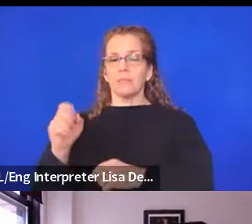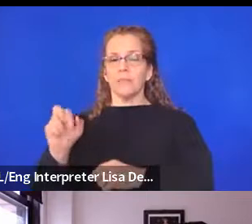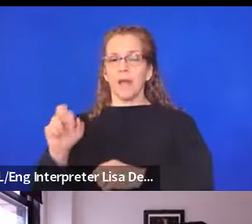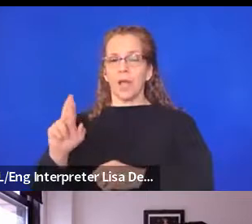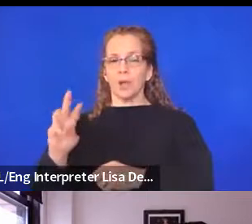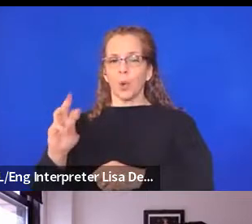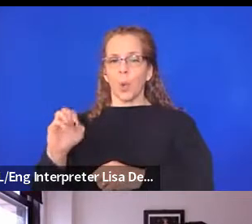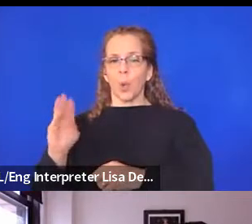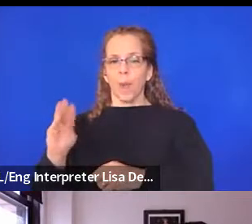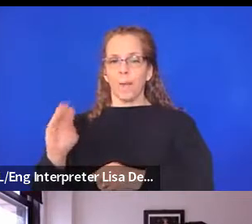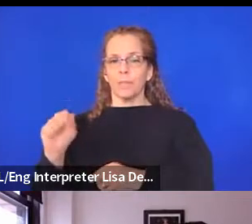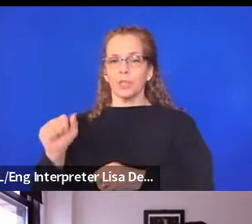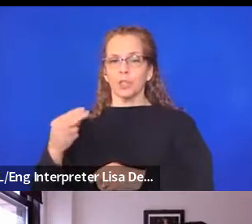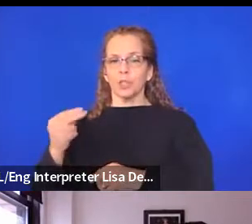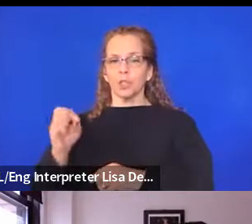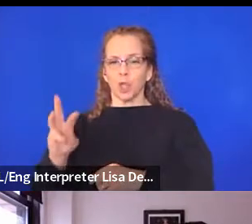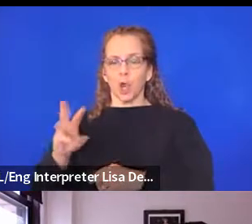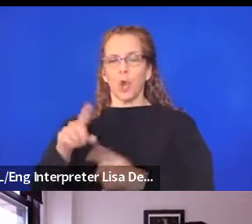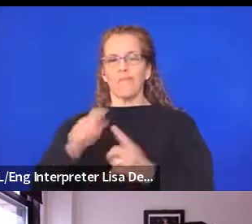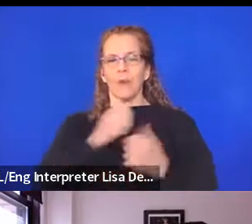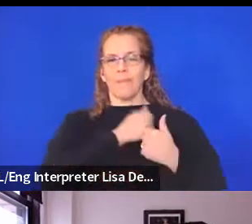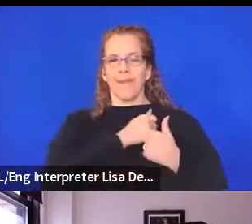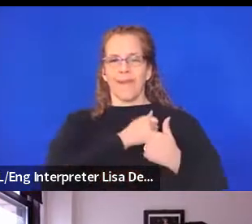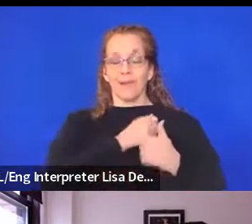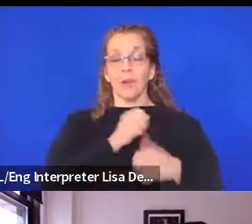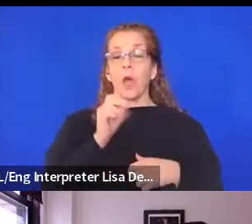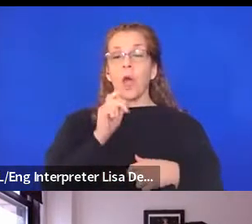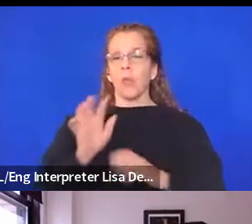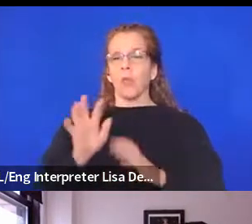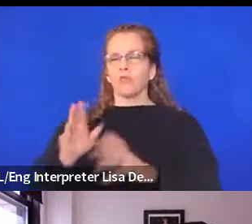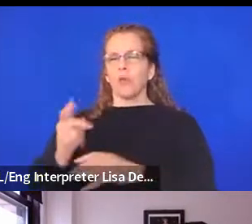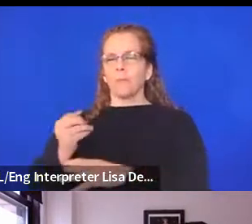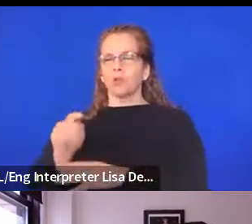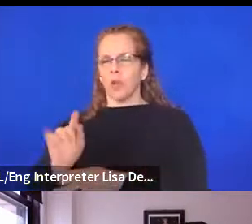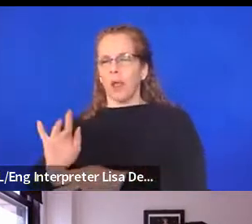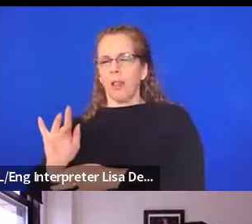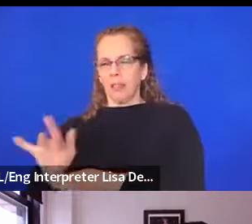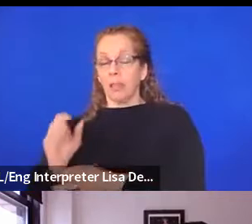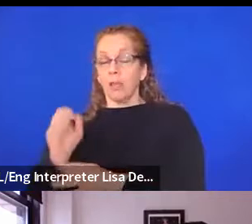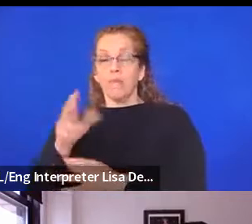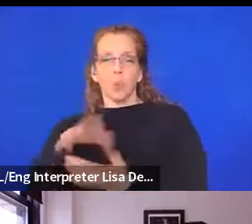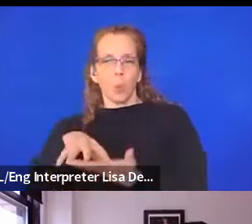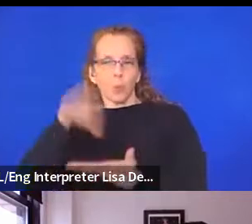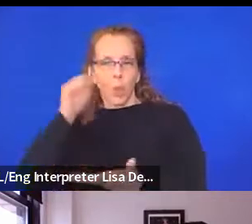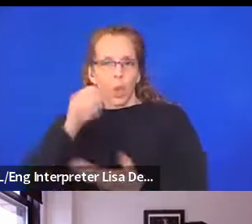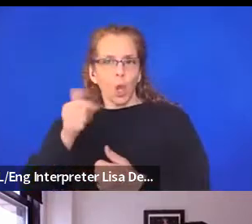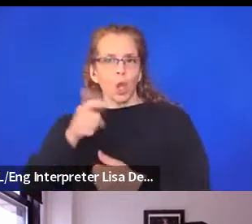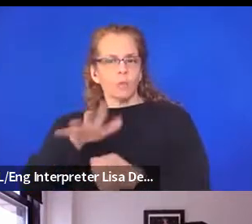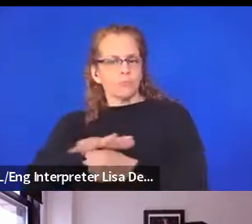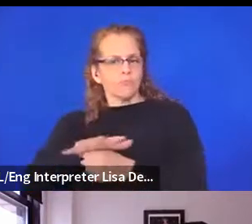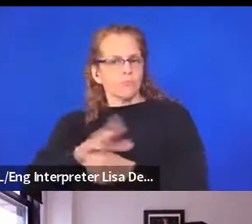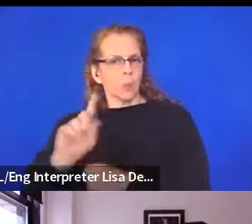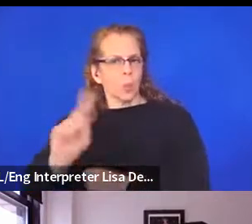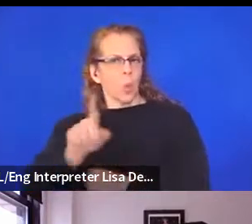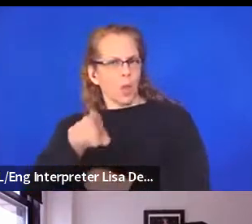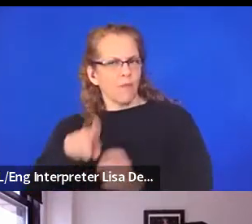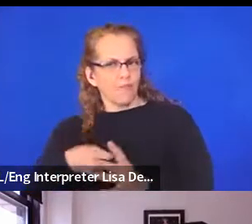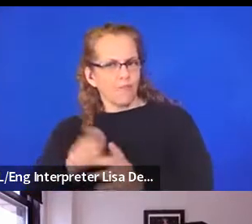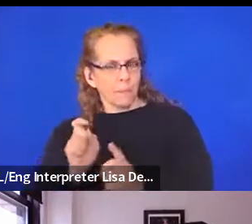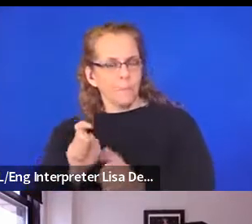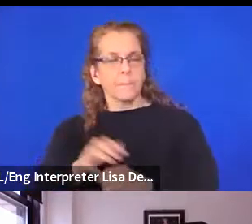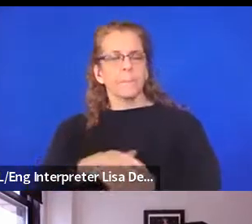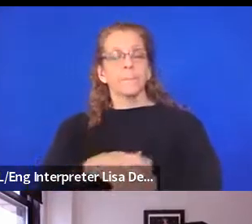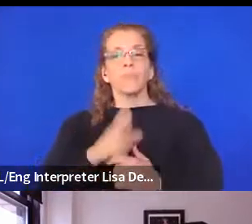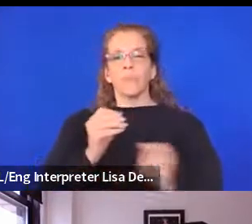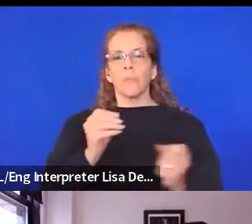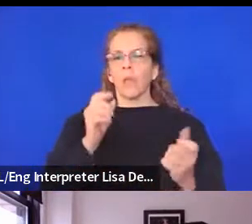links into the chat if you want to learn about whose land you're on, and also to call attention to further actions